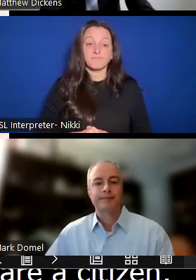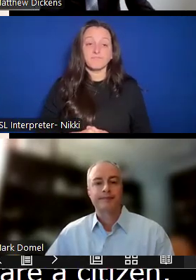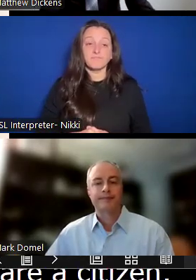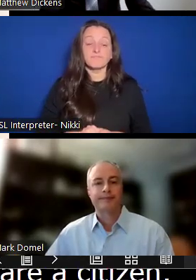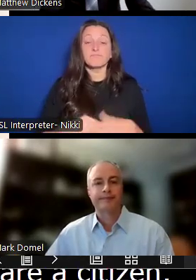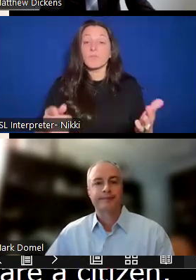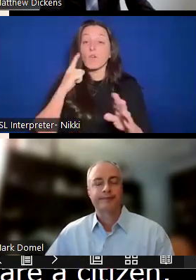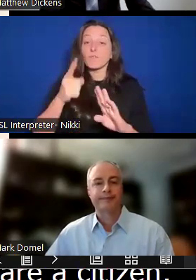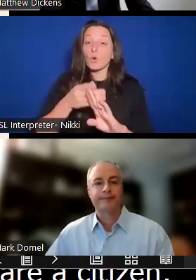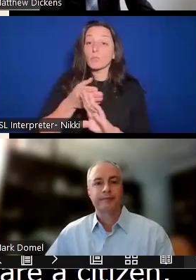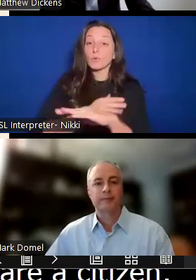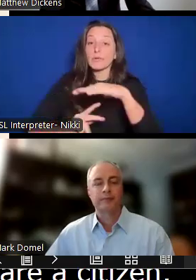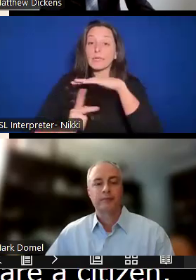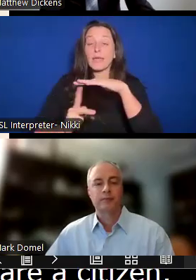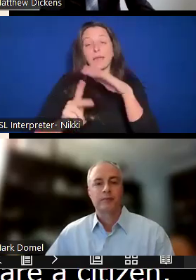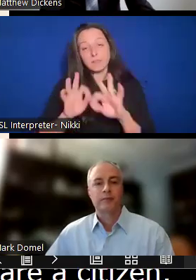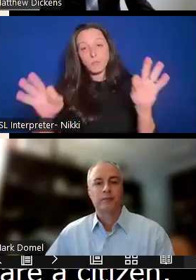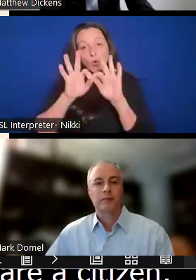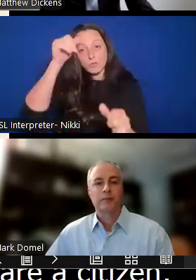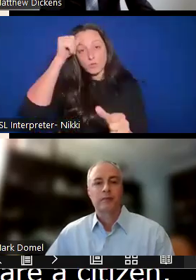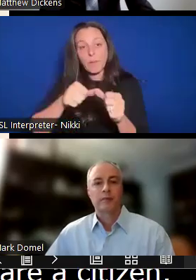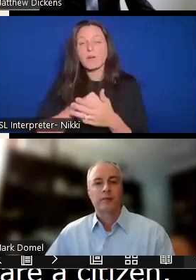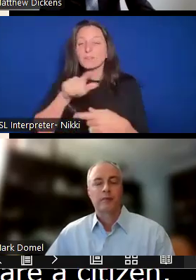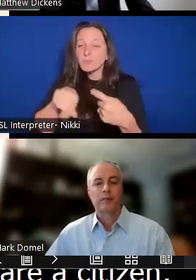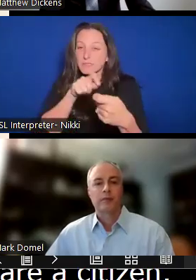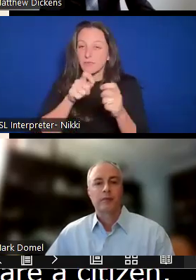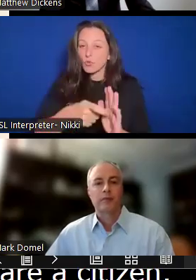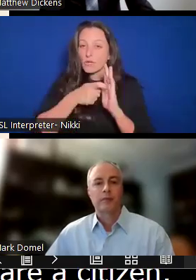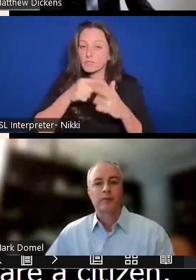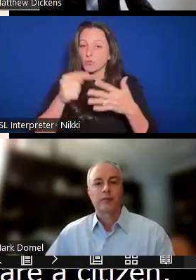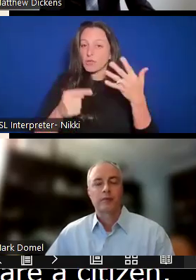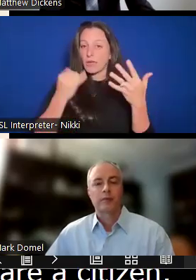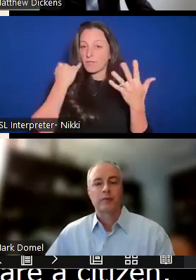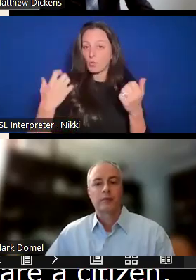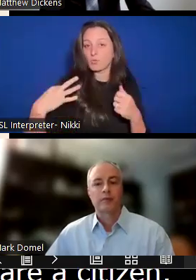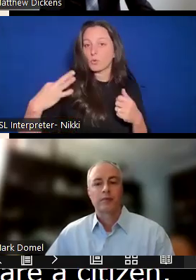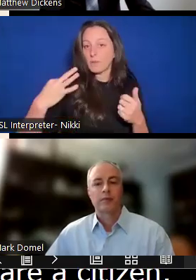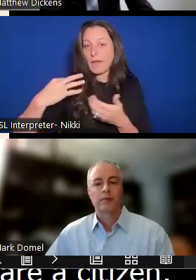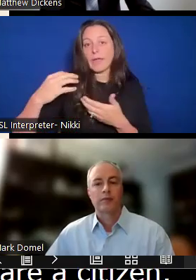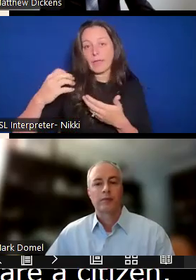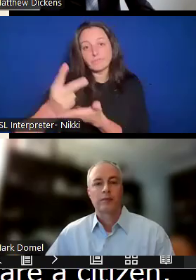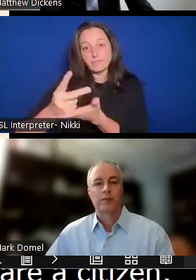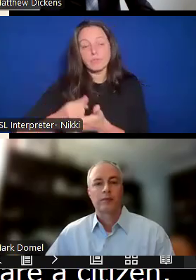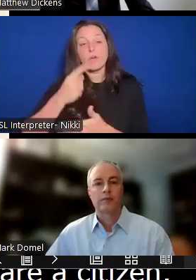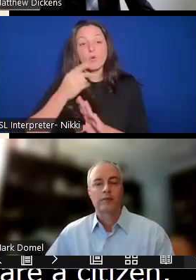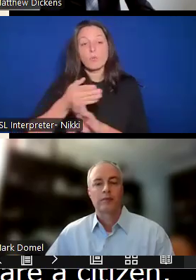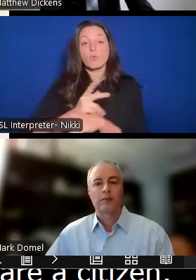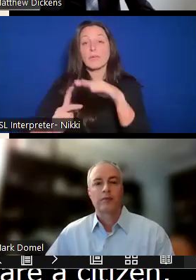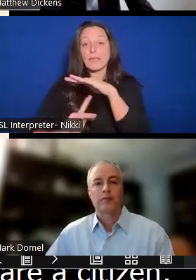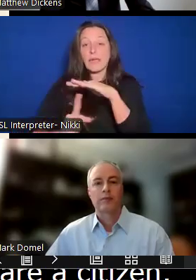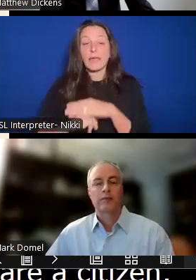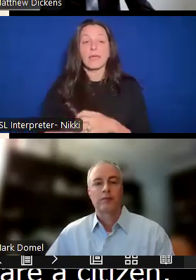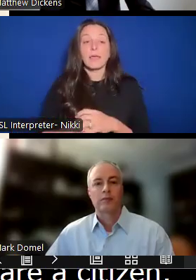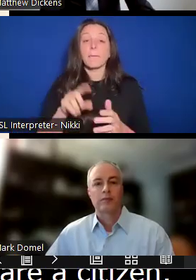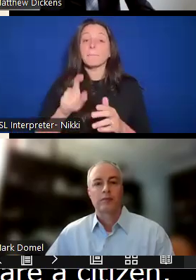For pre-K, it's important to note that there are specific criteria to be eligible for pre-K. You have to be eligible for